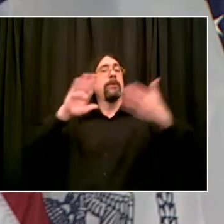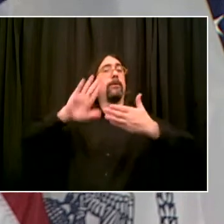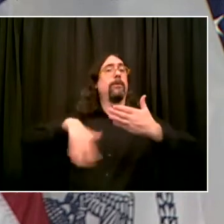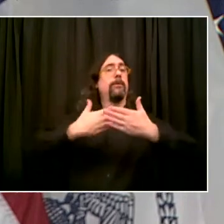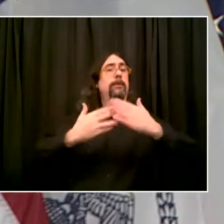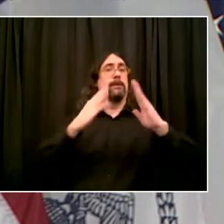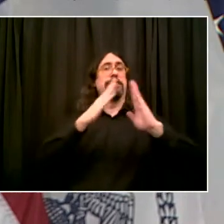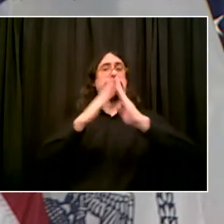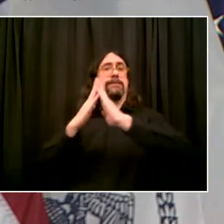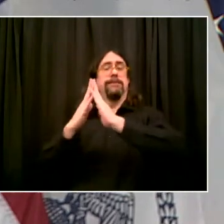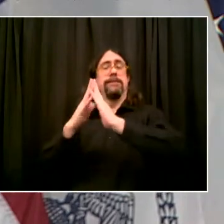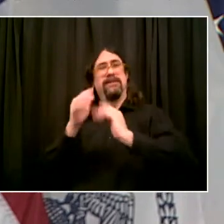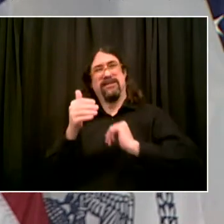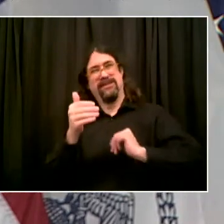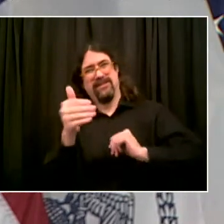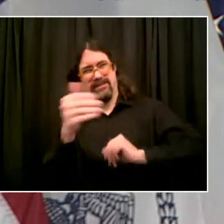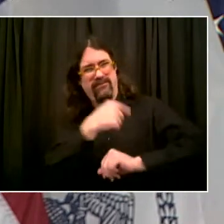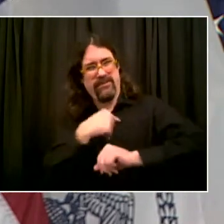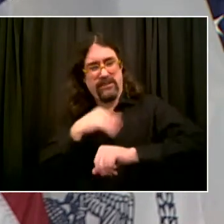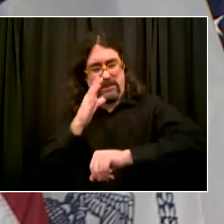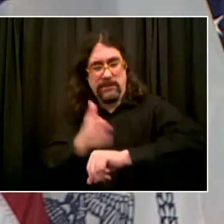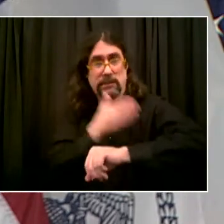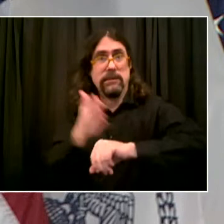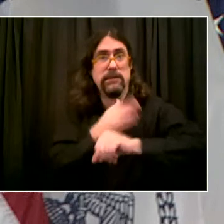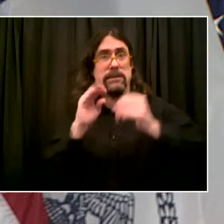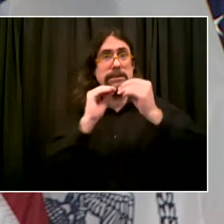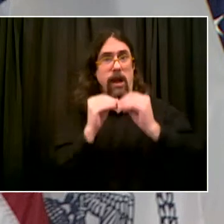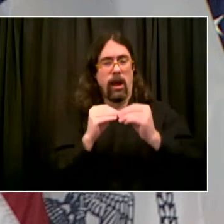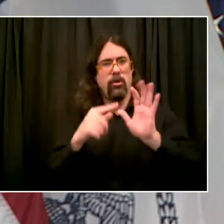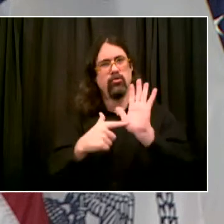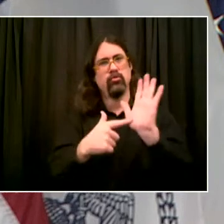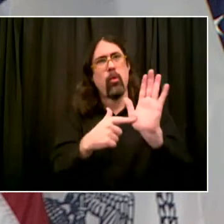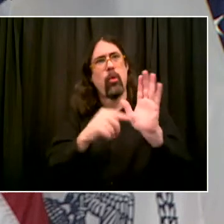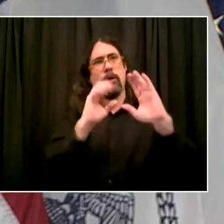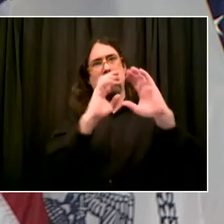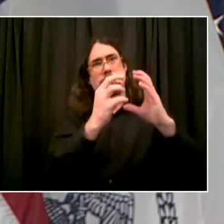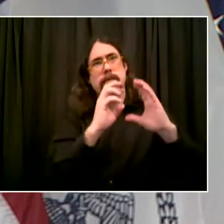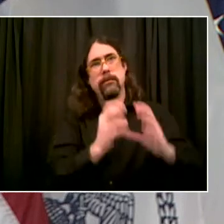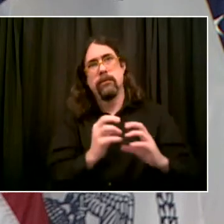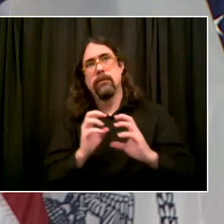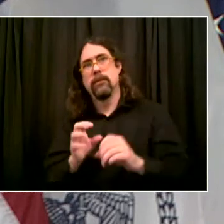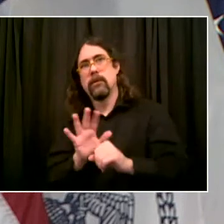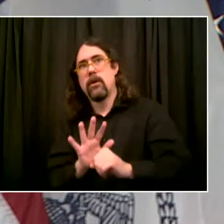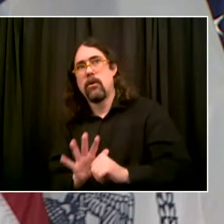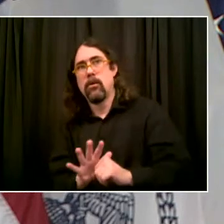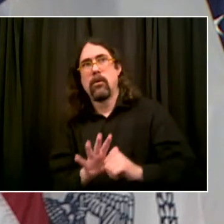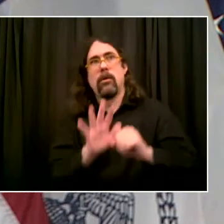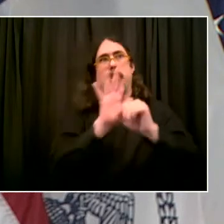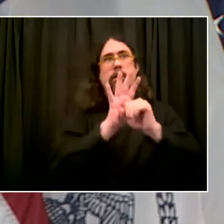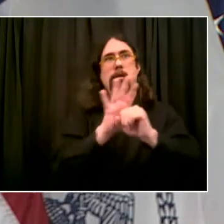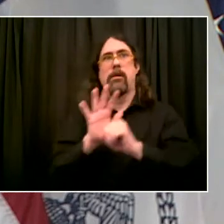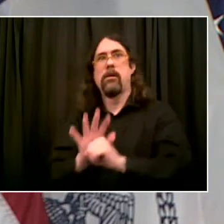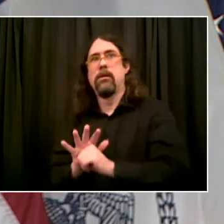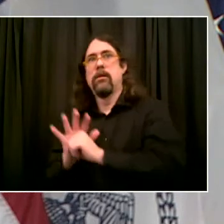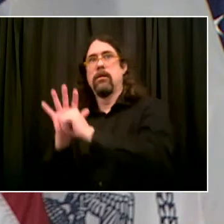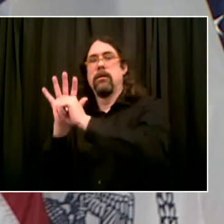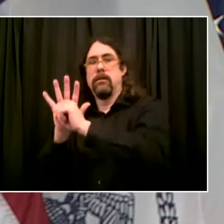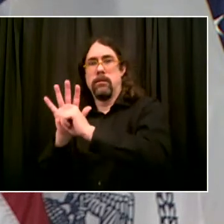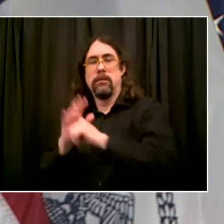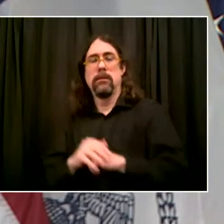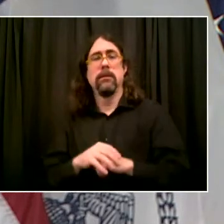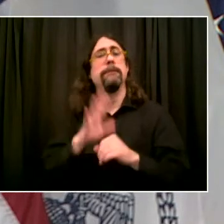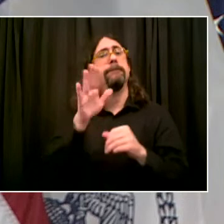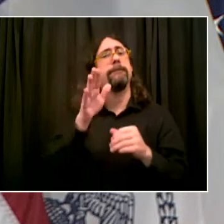of a lot of folks who got vaccinated we do not have demographic data for, and Department of Health is putting out an